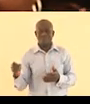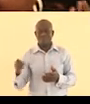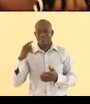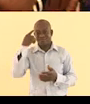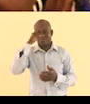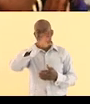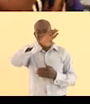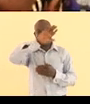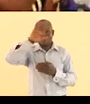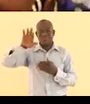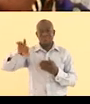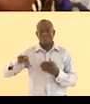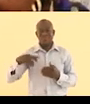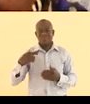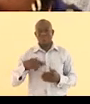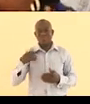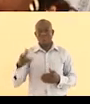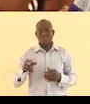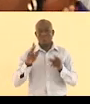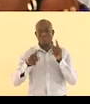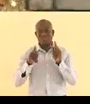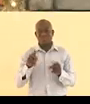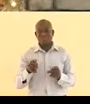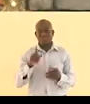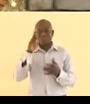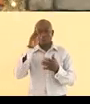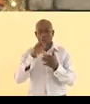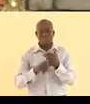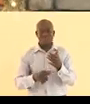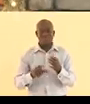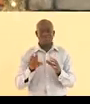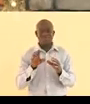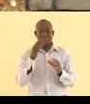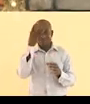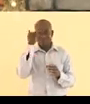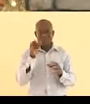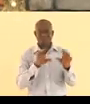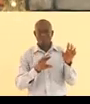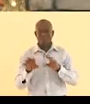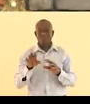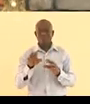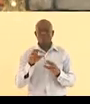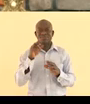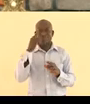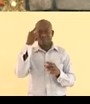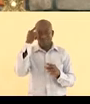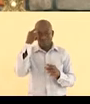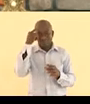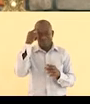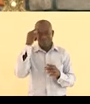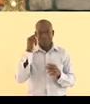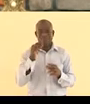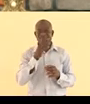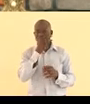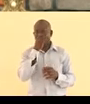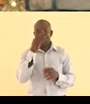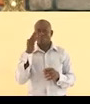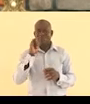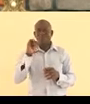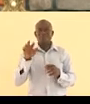people? Why do you think fasting is so important? Fasting is so important because fasting is